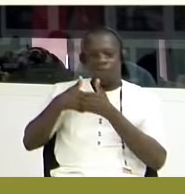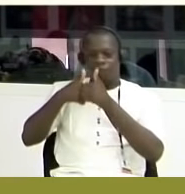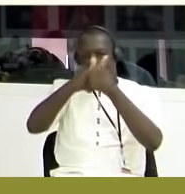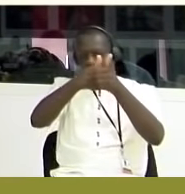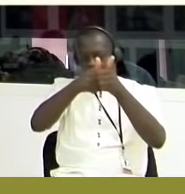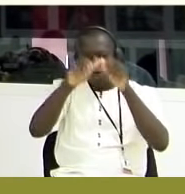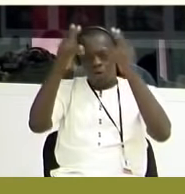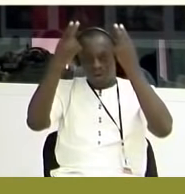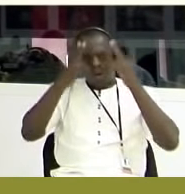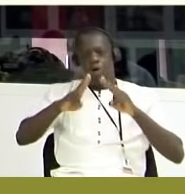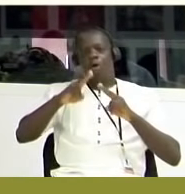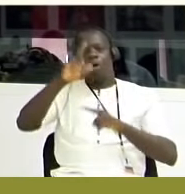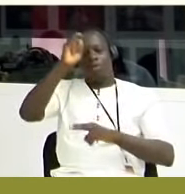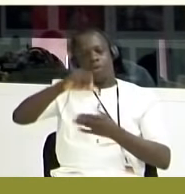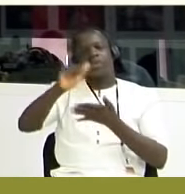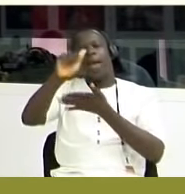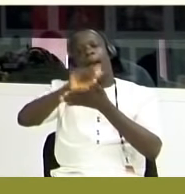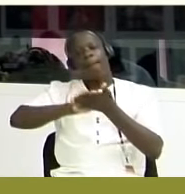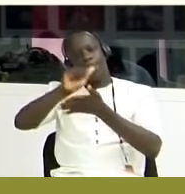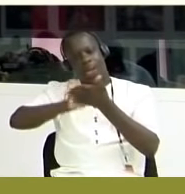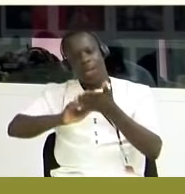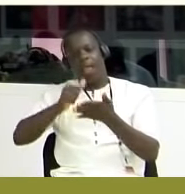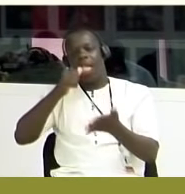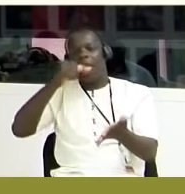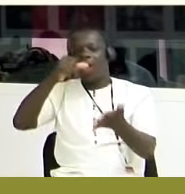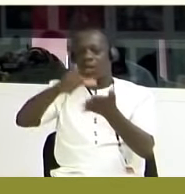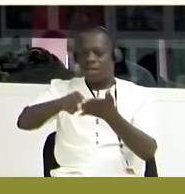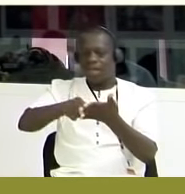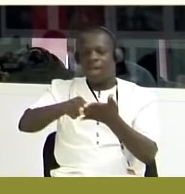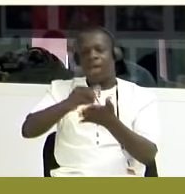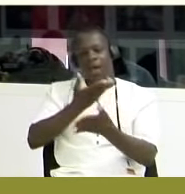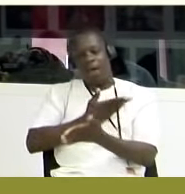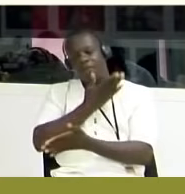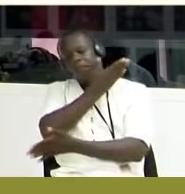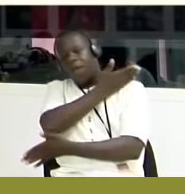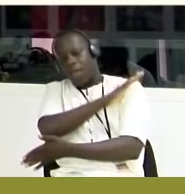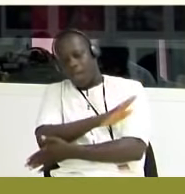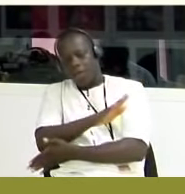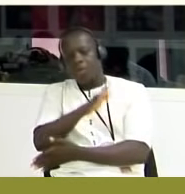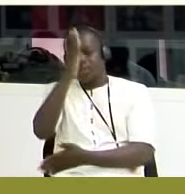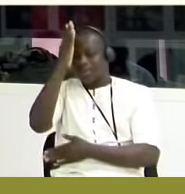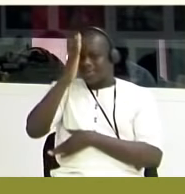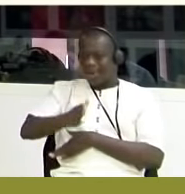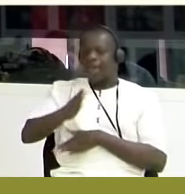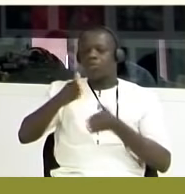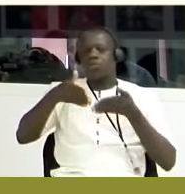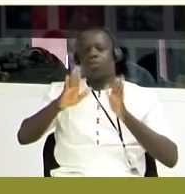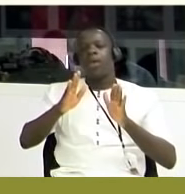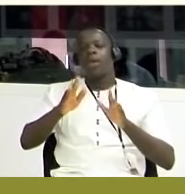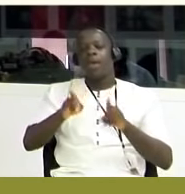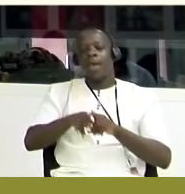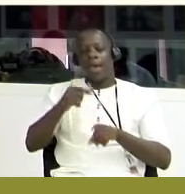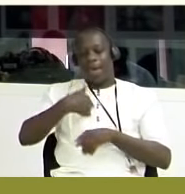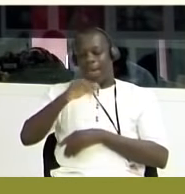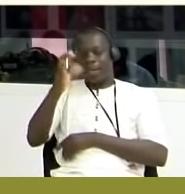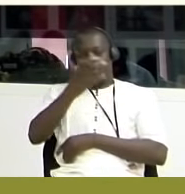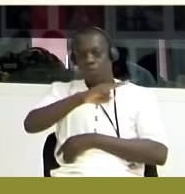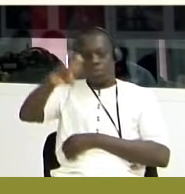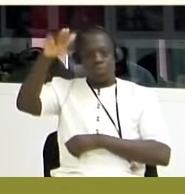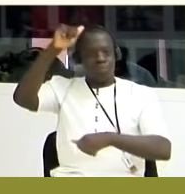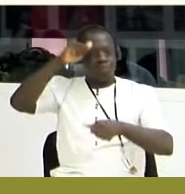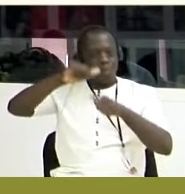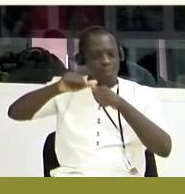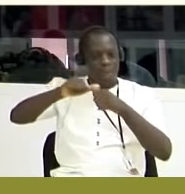permit. That's the right procedure. I don't remember having a harsh tone, and that's not